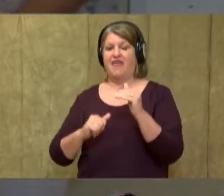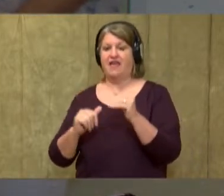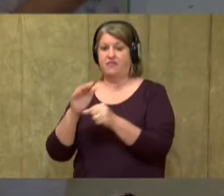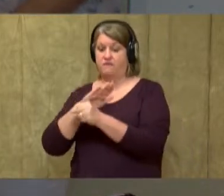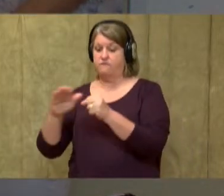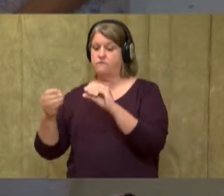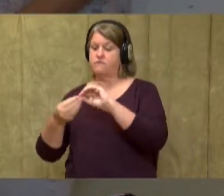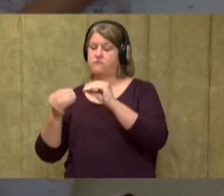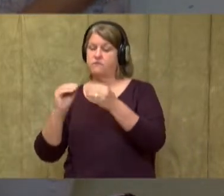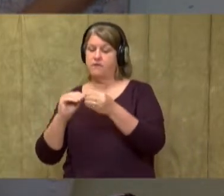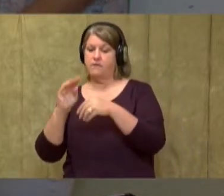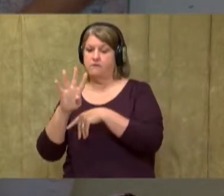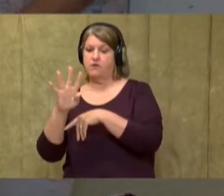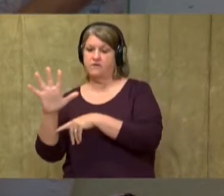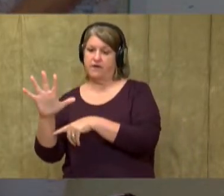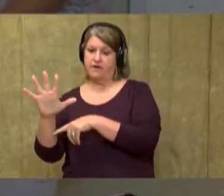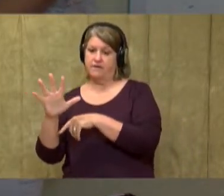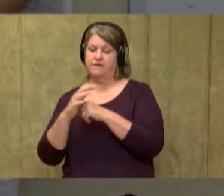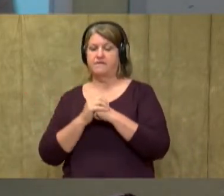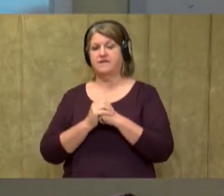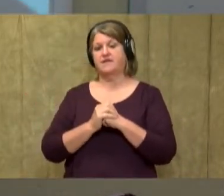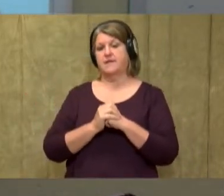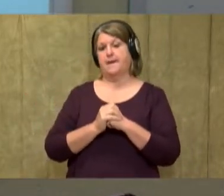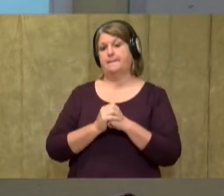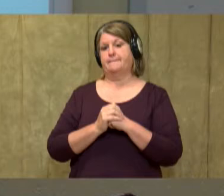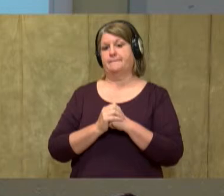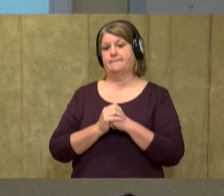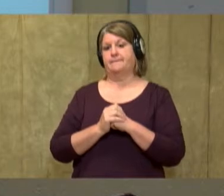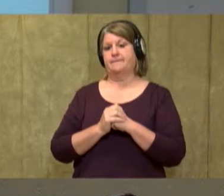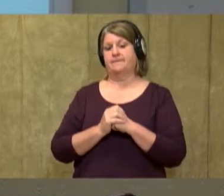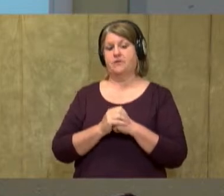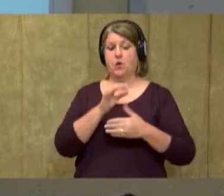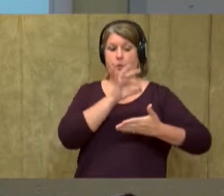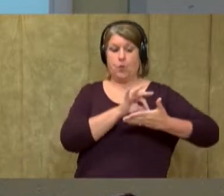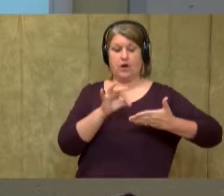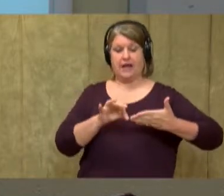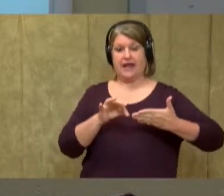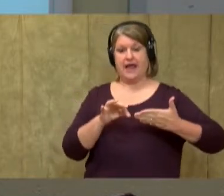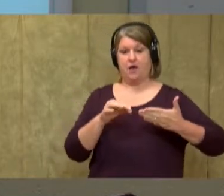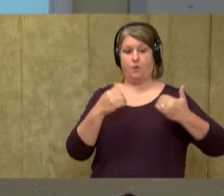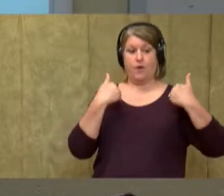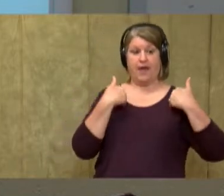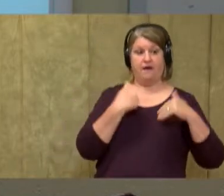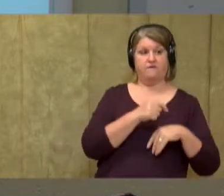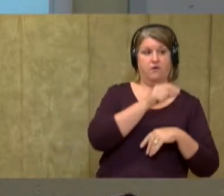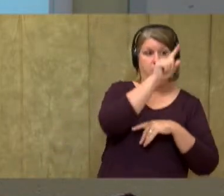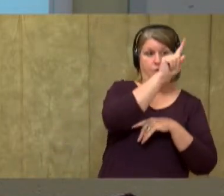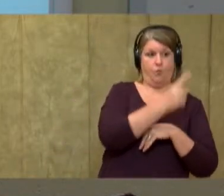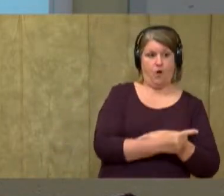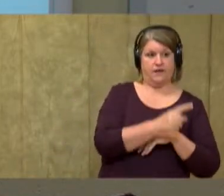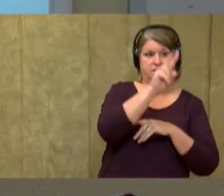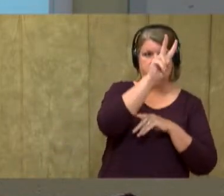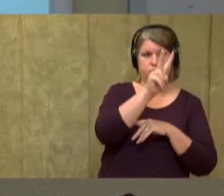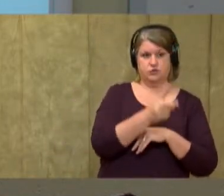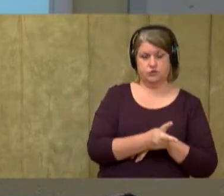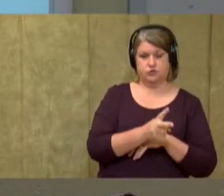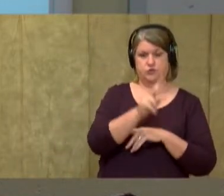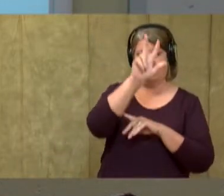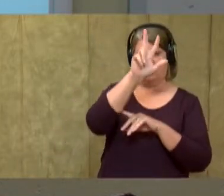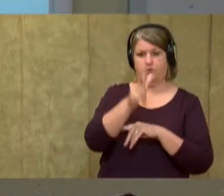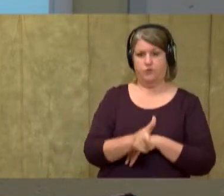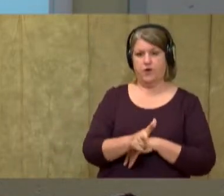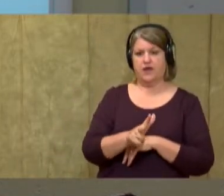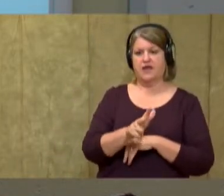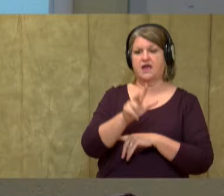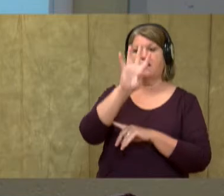Okay. Well, let's just count what they have. 1, 2,